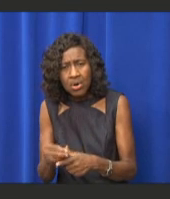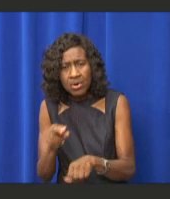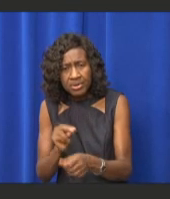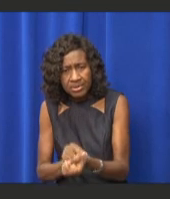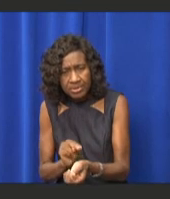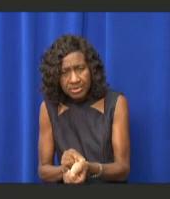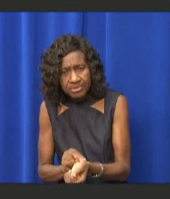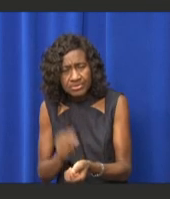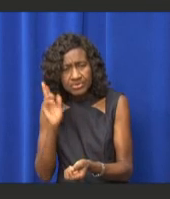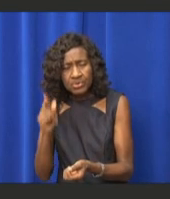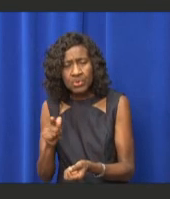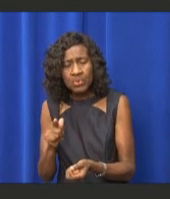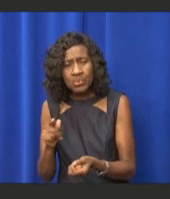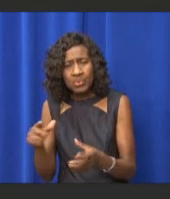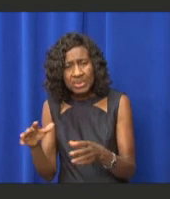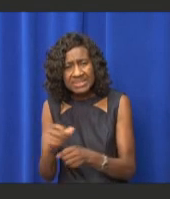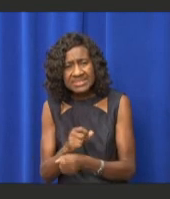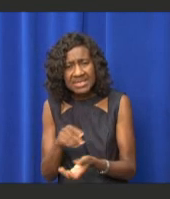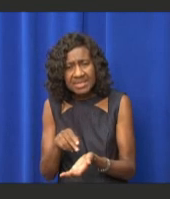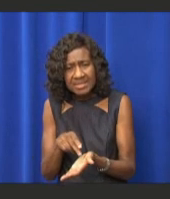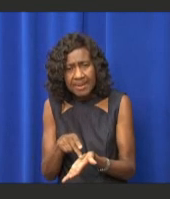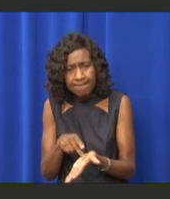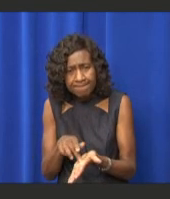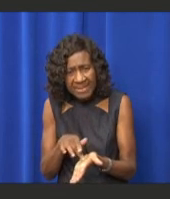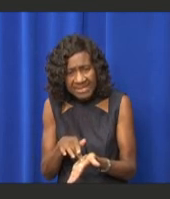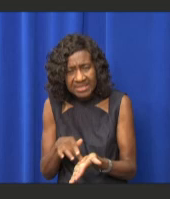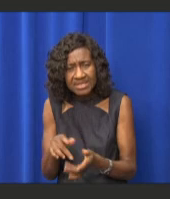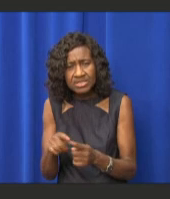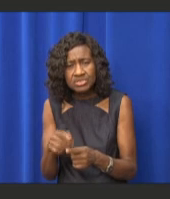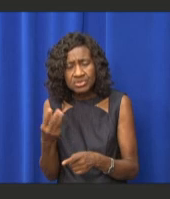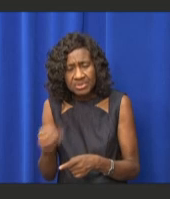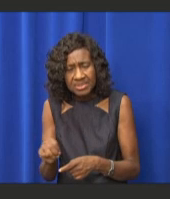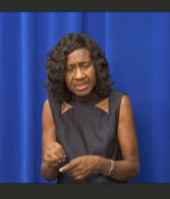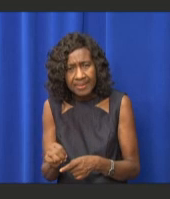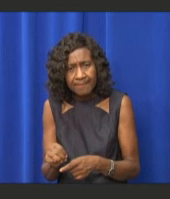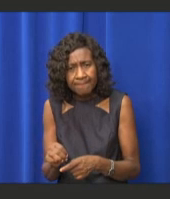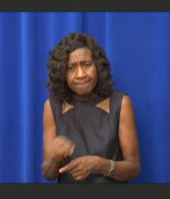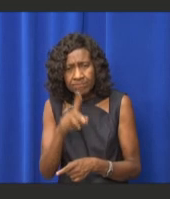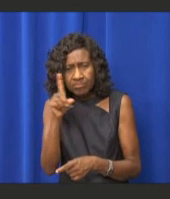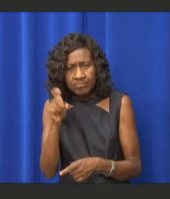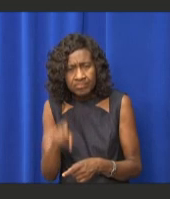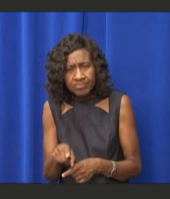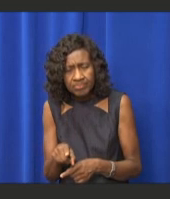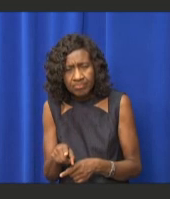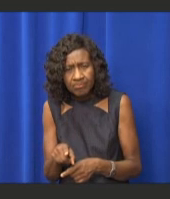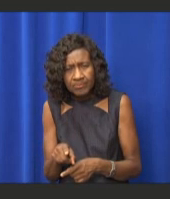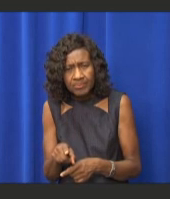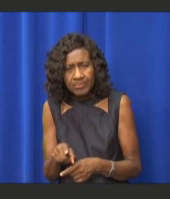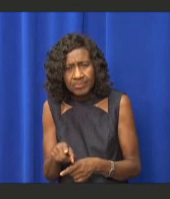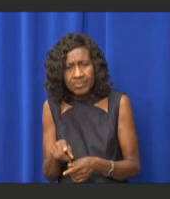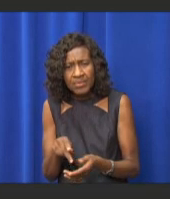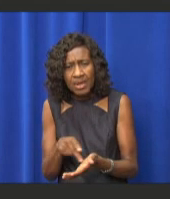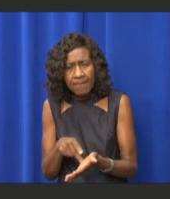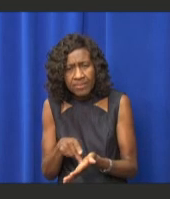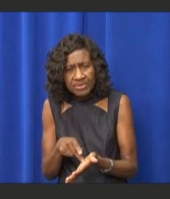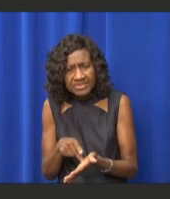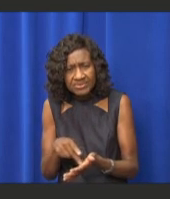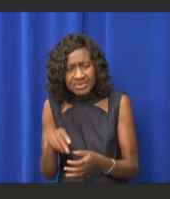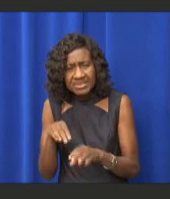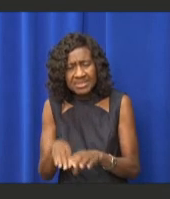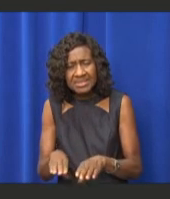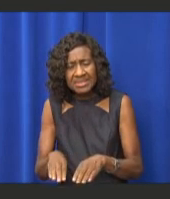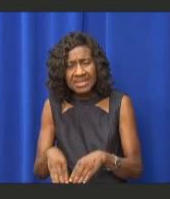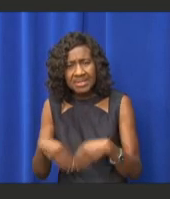them. Okay, so there's actually delivery services that, prescriptions can be delivered right to their door, straight to their